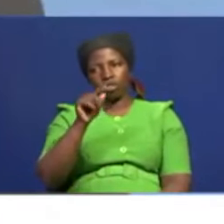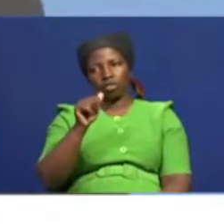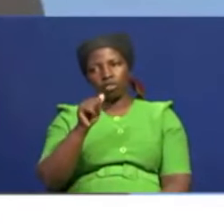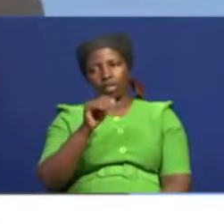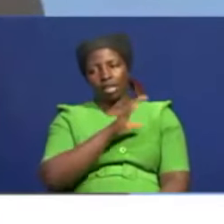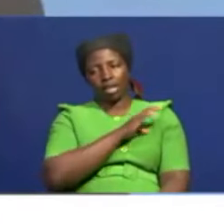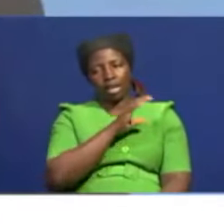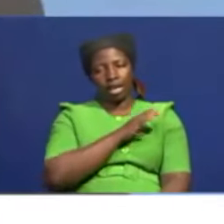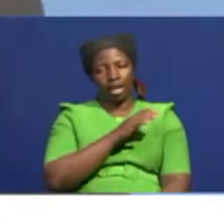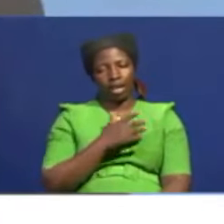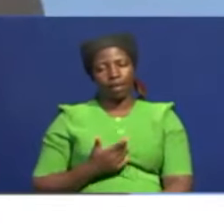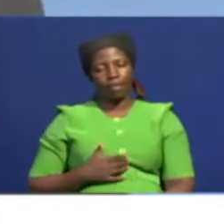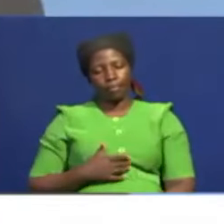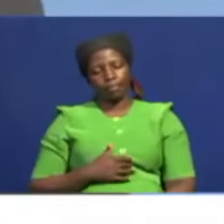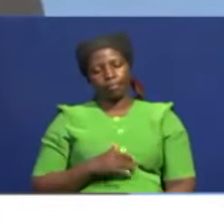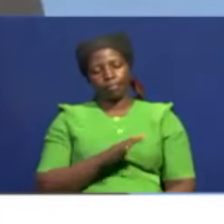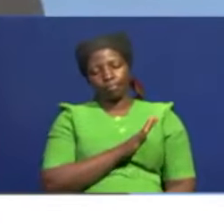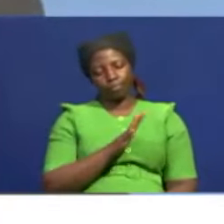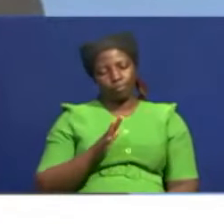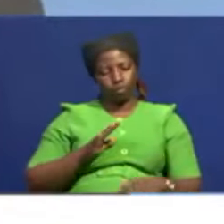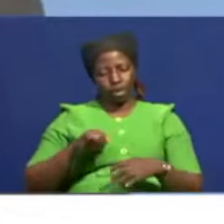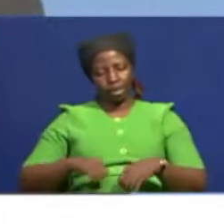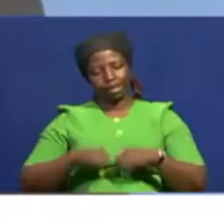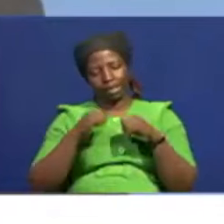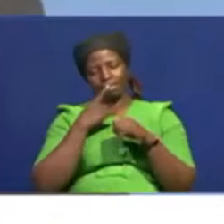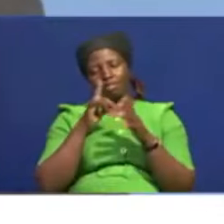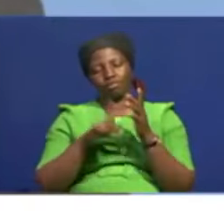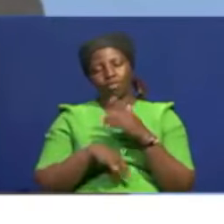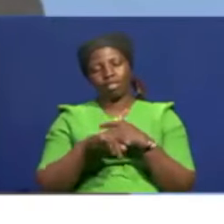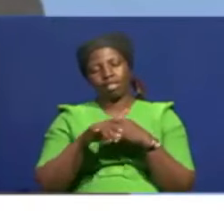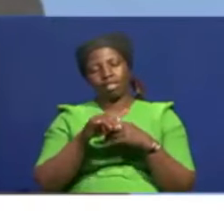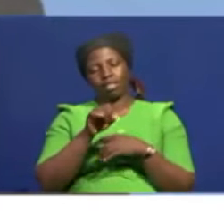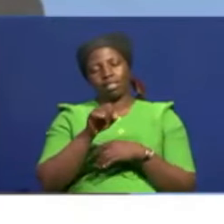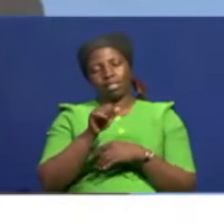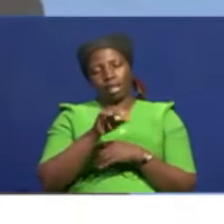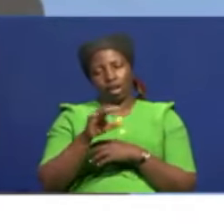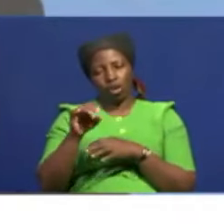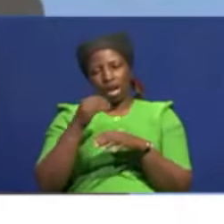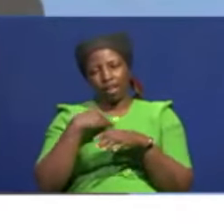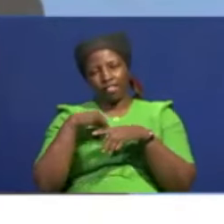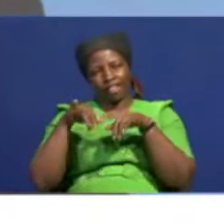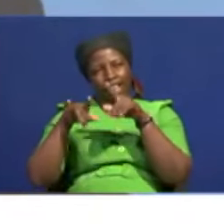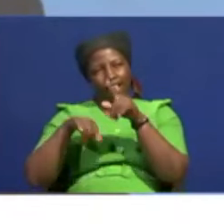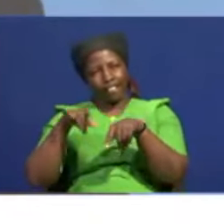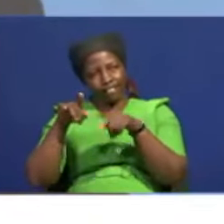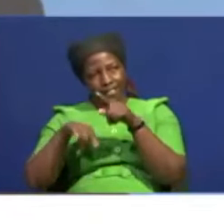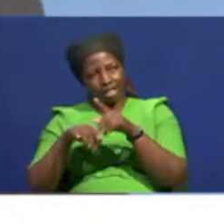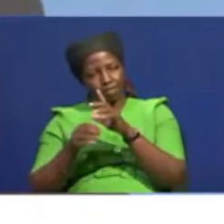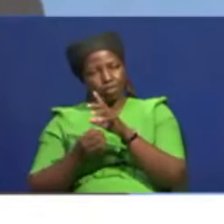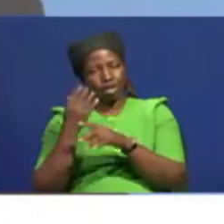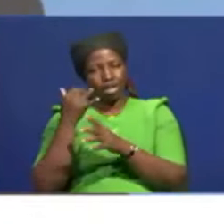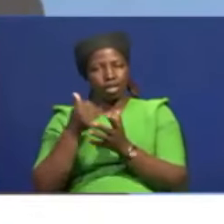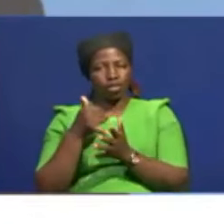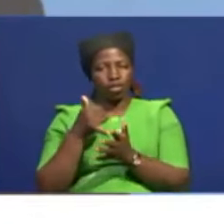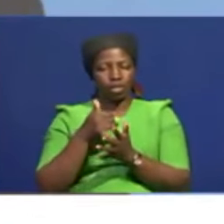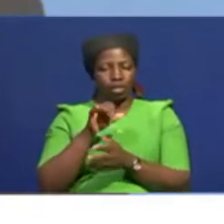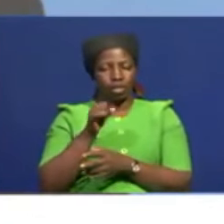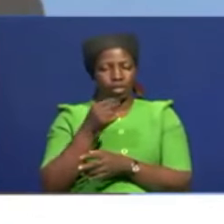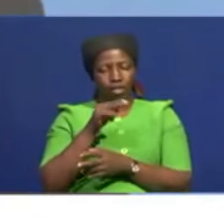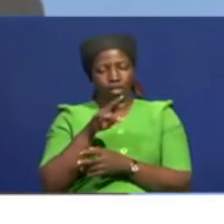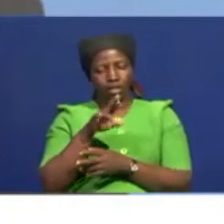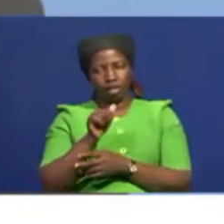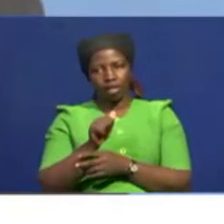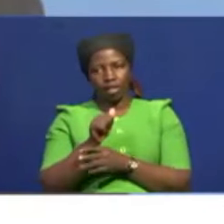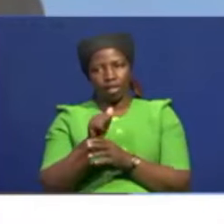Chair Ephraim Mwaura says the Sacco has diverse products, including special Sharia-compliant products to the Kenyan